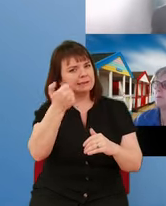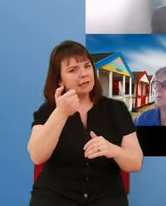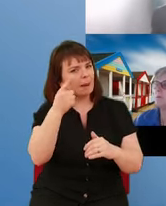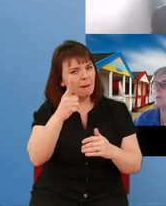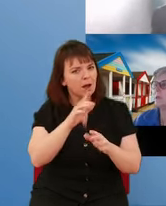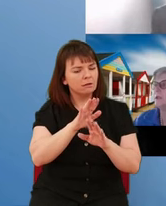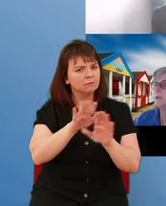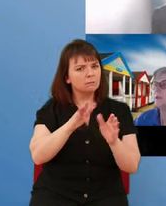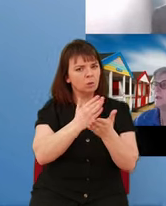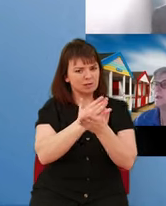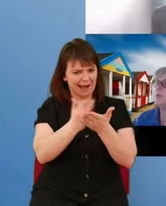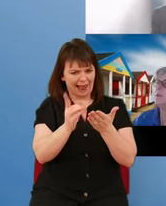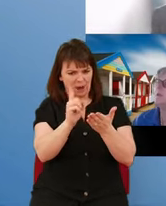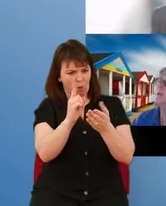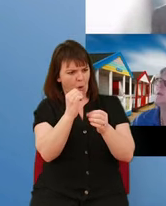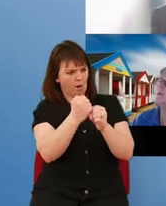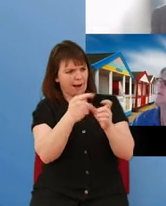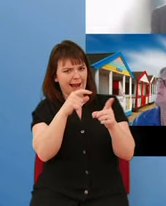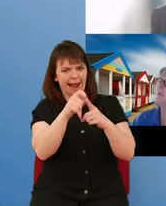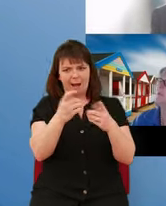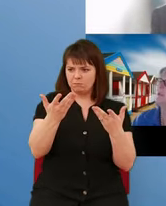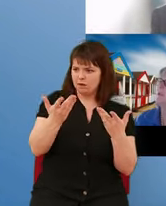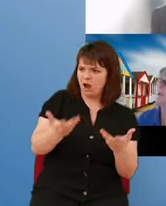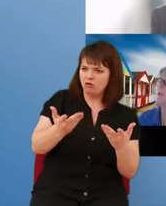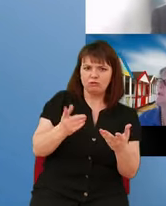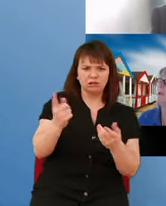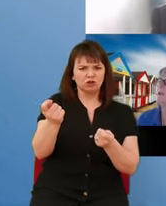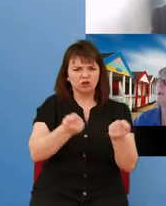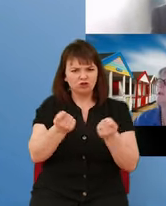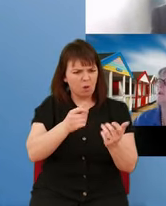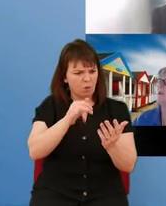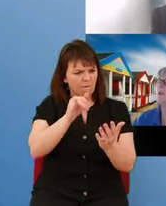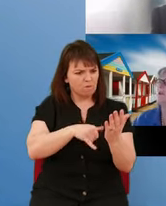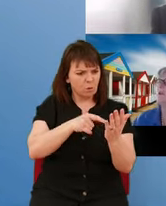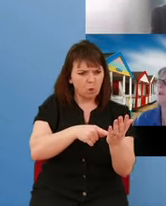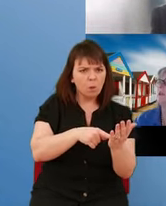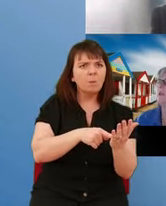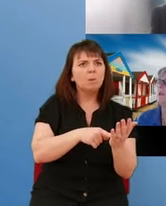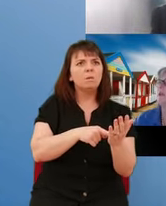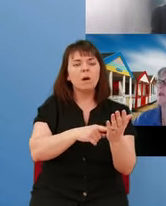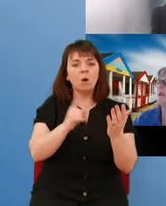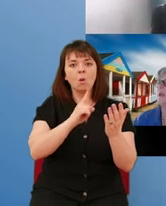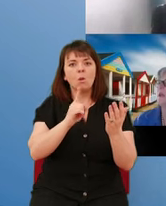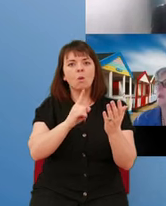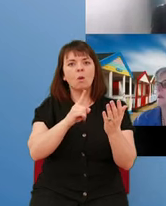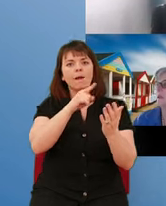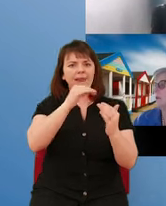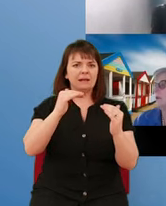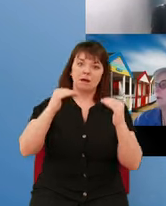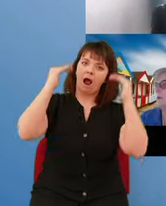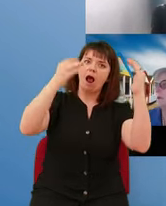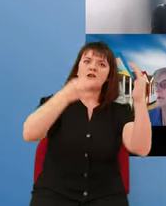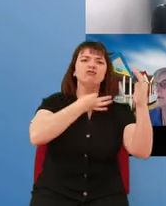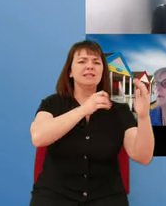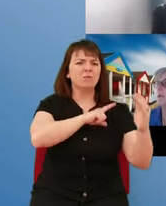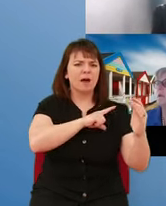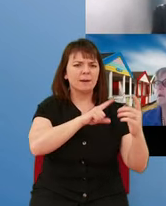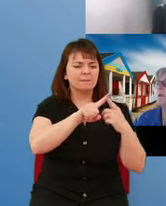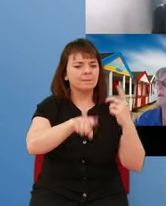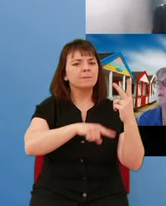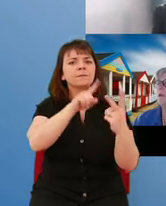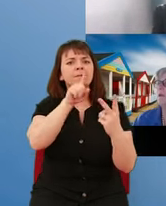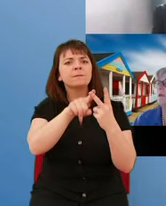that particularly high risk. And then the other comment I was going to make was PC15, I think it is, the estates one. I know that it's